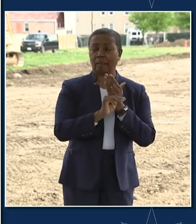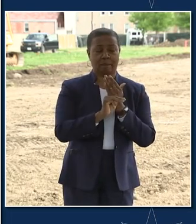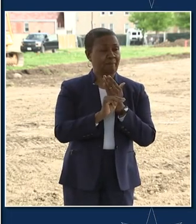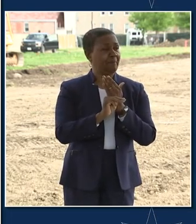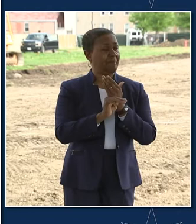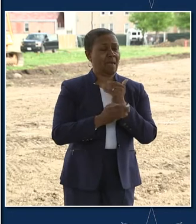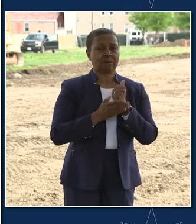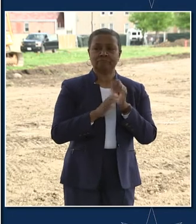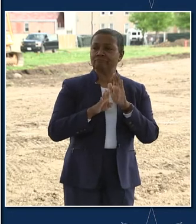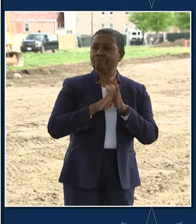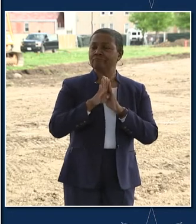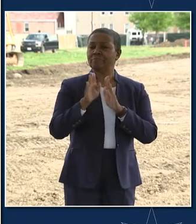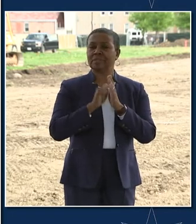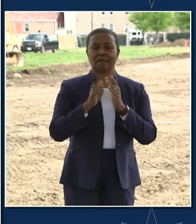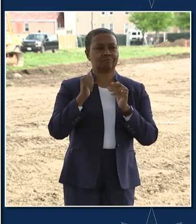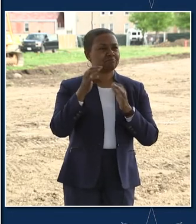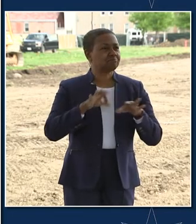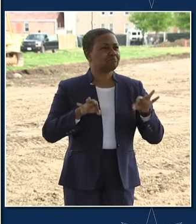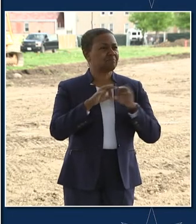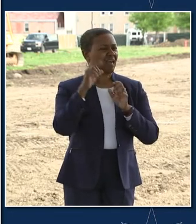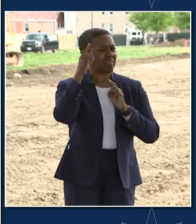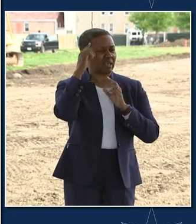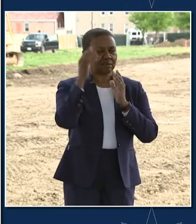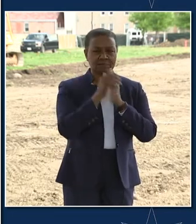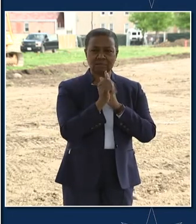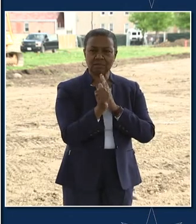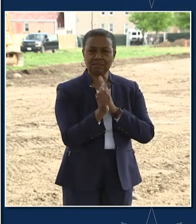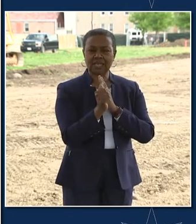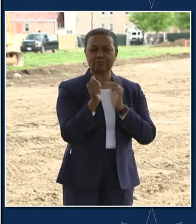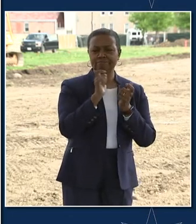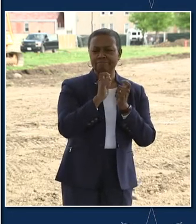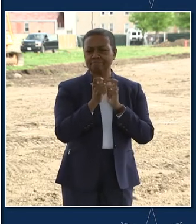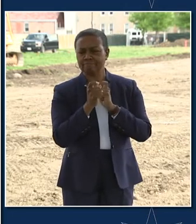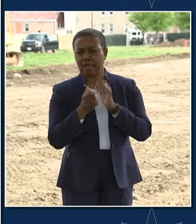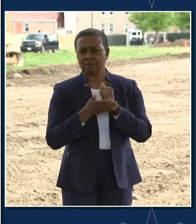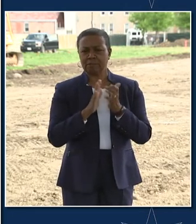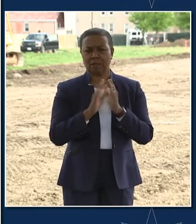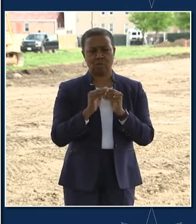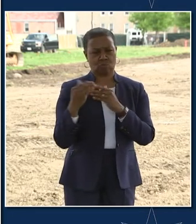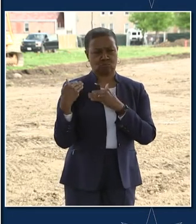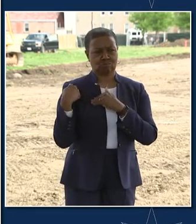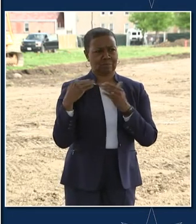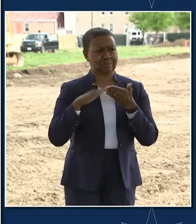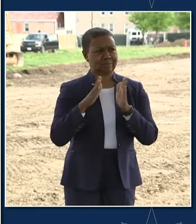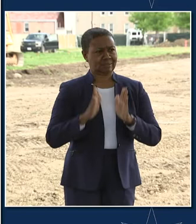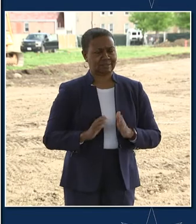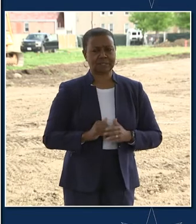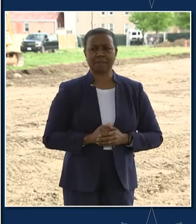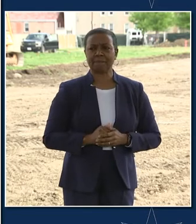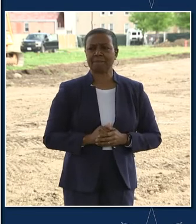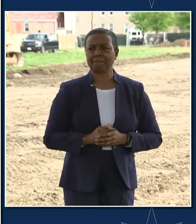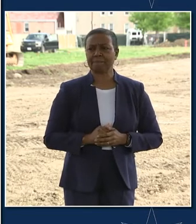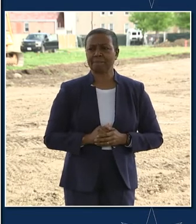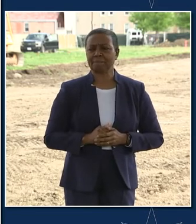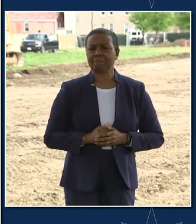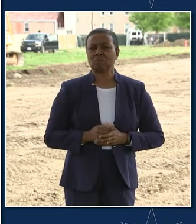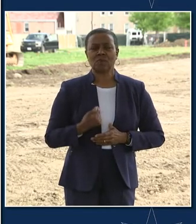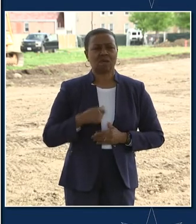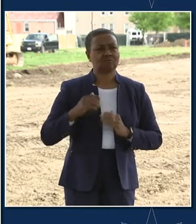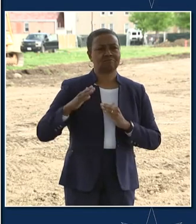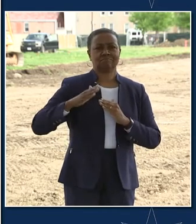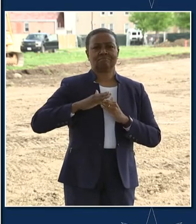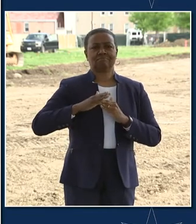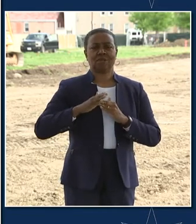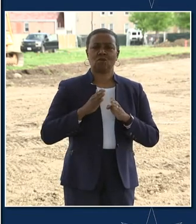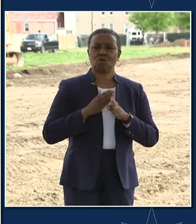that helps them develop their critical thinking skills and transforms them into responsible citizens. We have top-notch career and